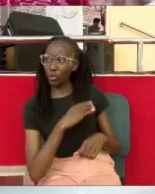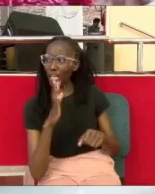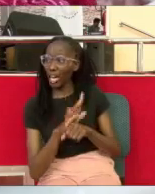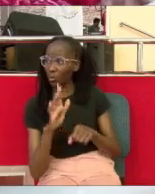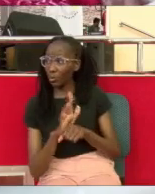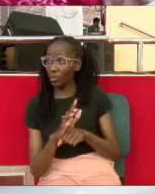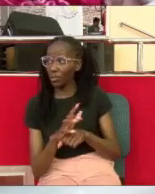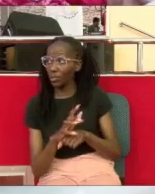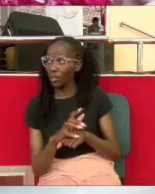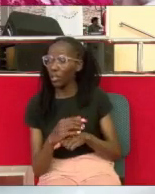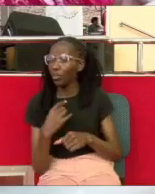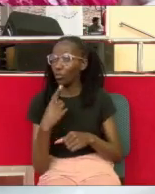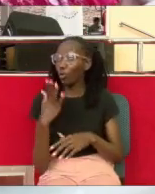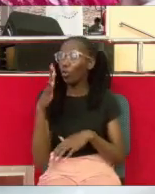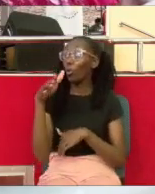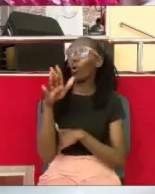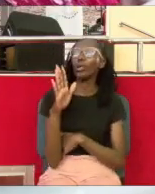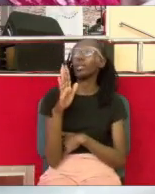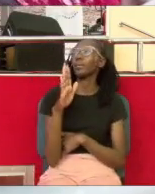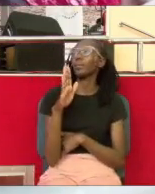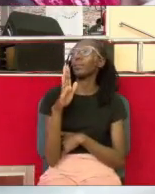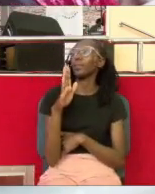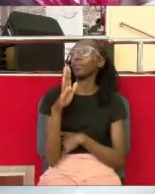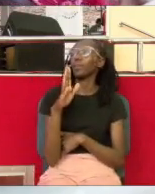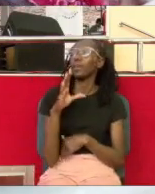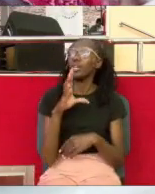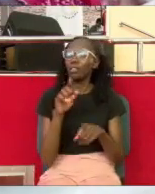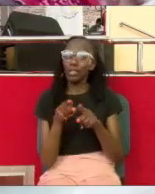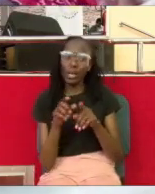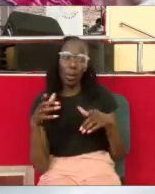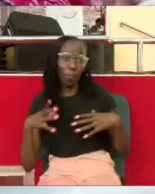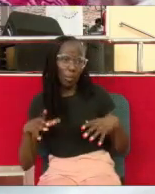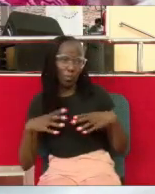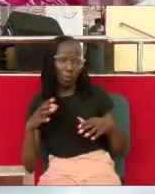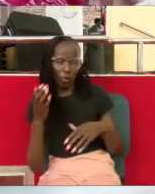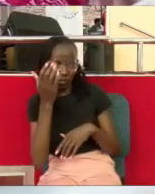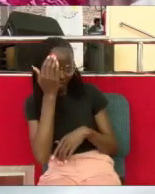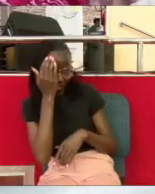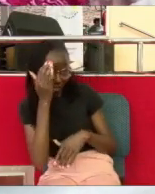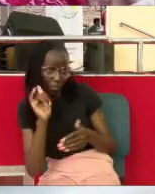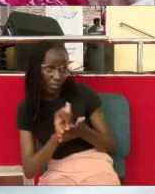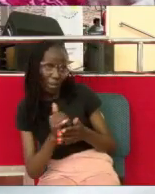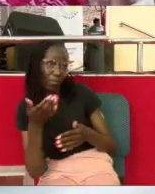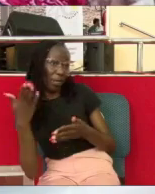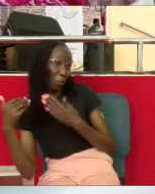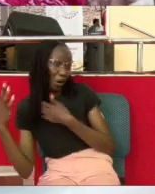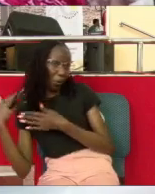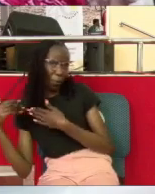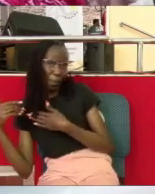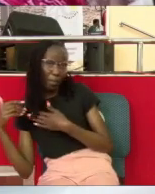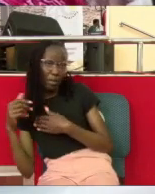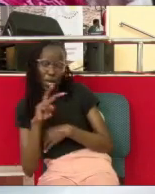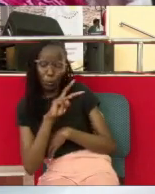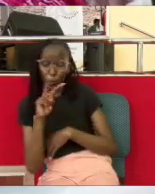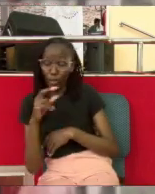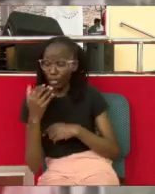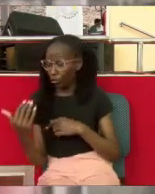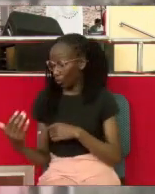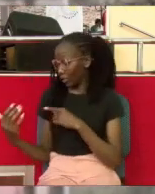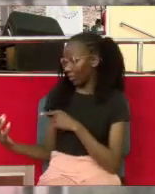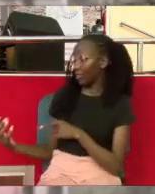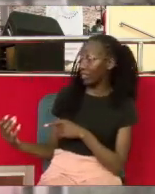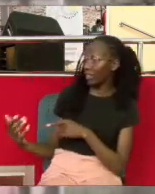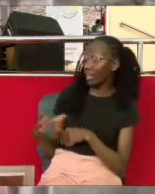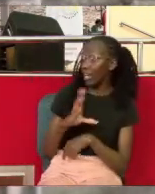And therefore God, or the people of Israel at that time, they looked at these sons and